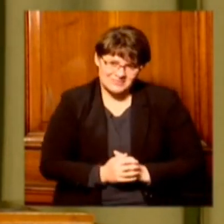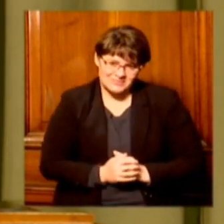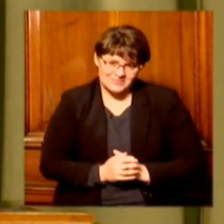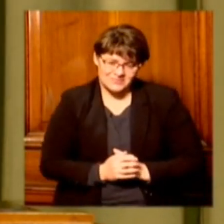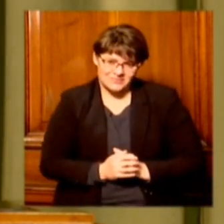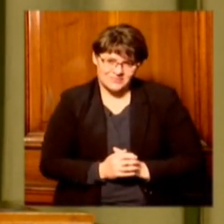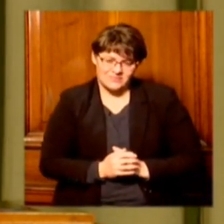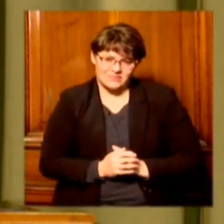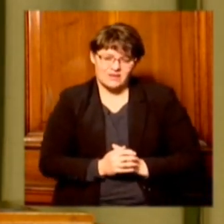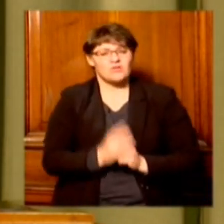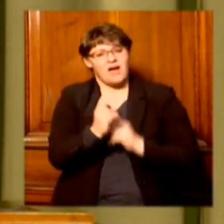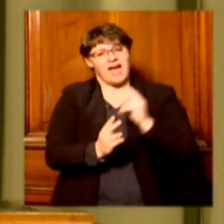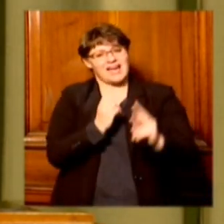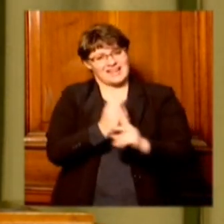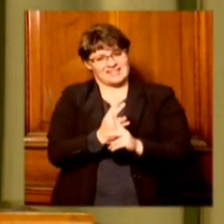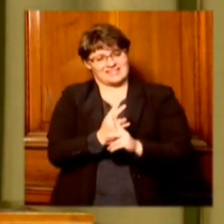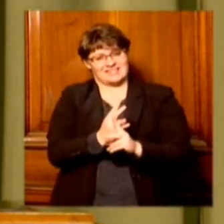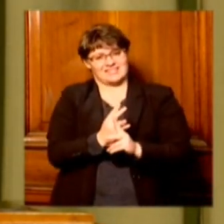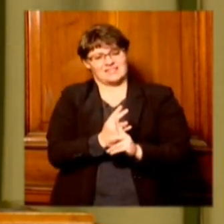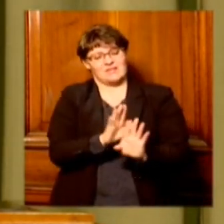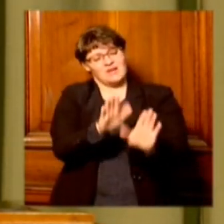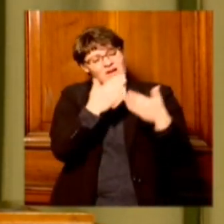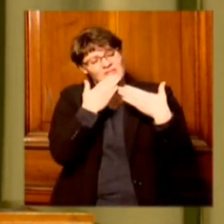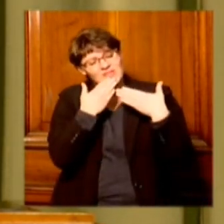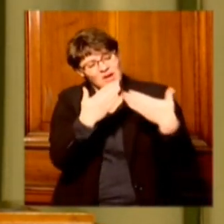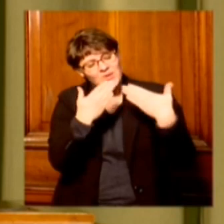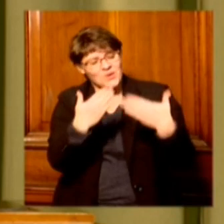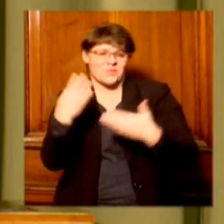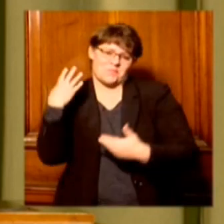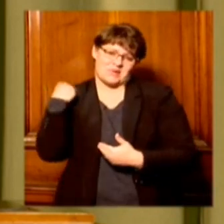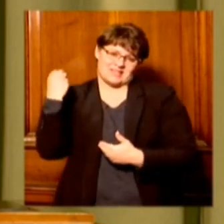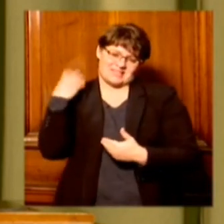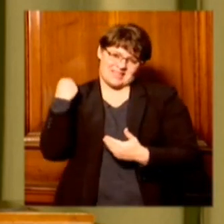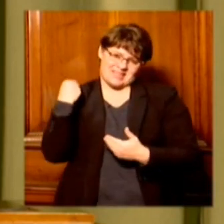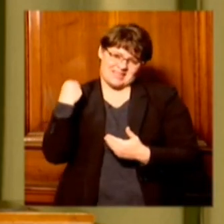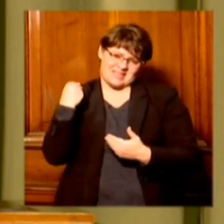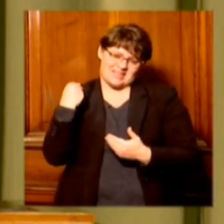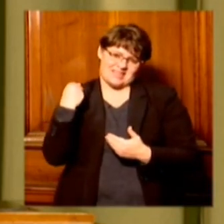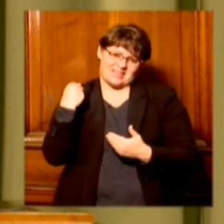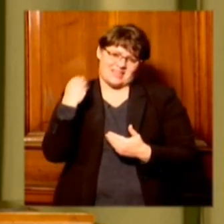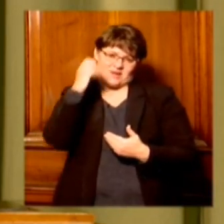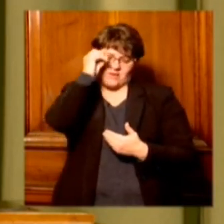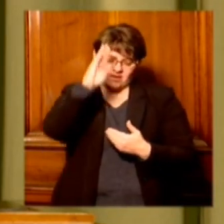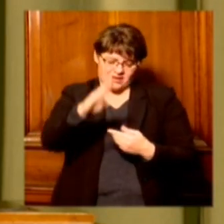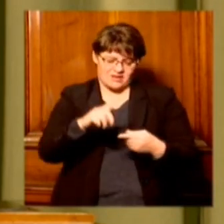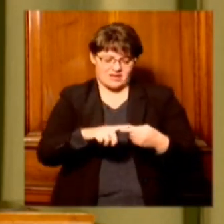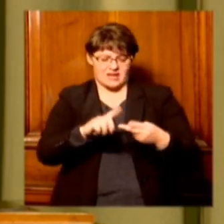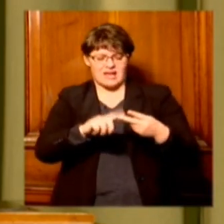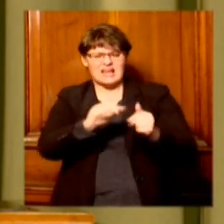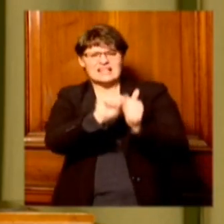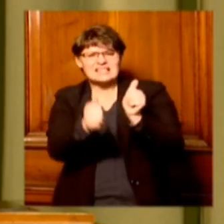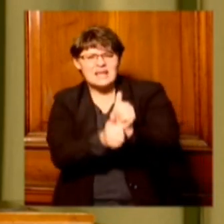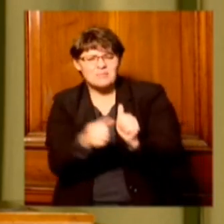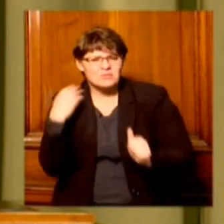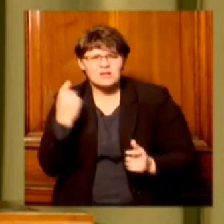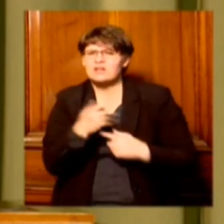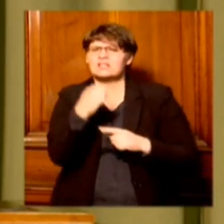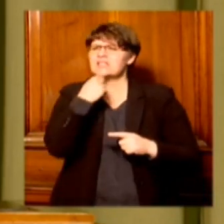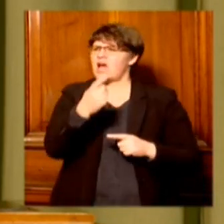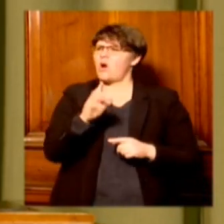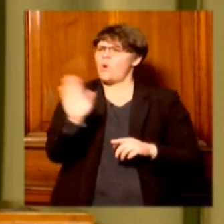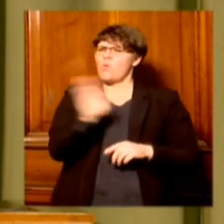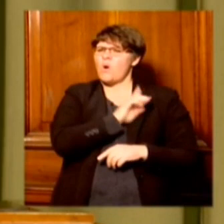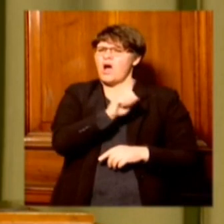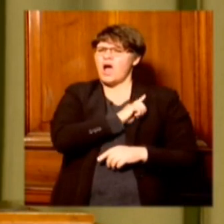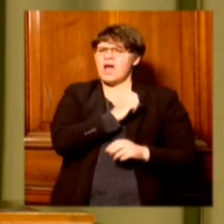that, again, I would like to thank the Minister, the Deputy Minister. There was a question asked, Why didn't